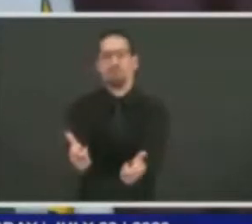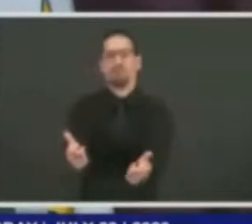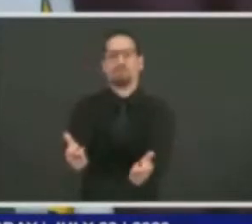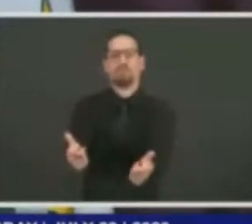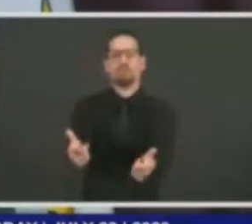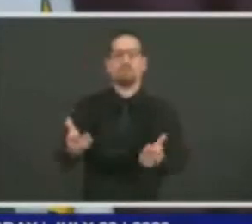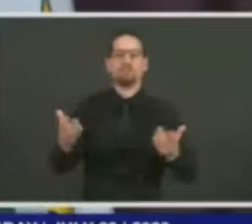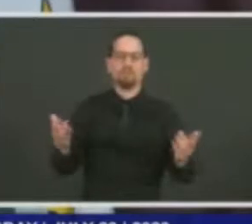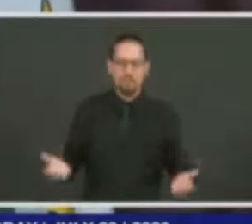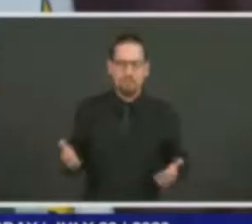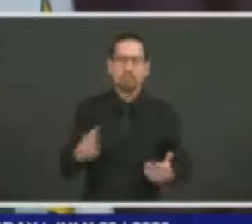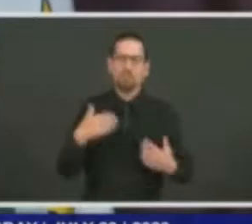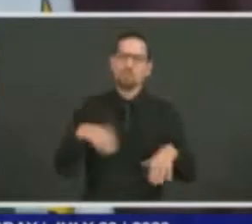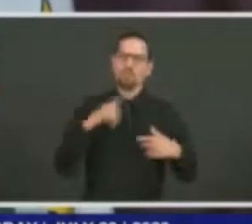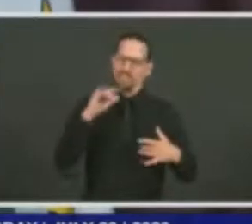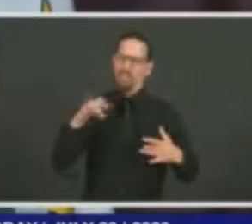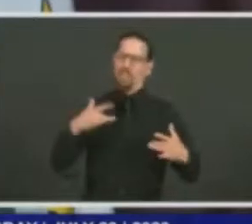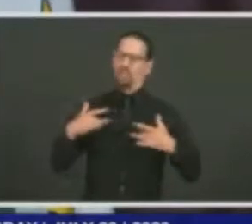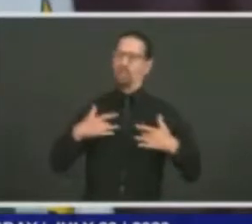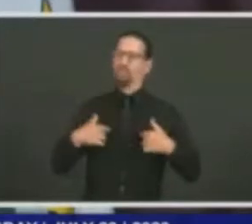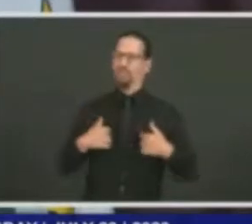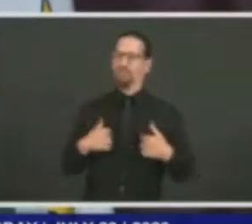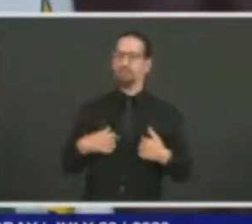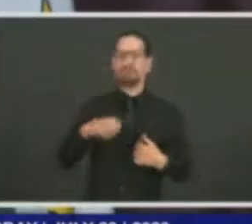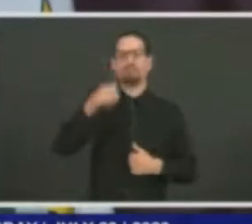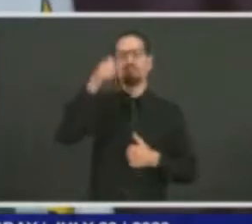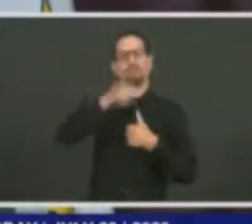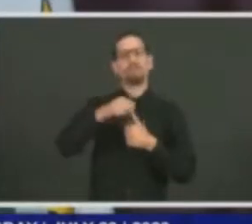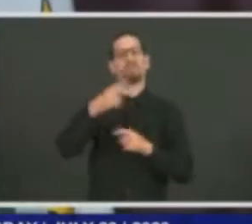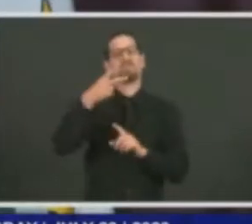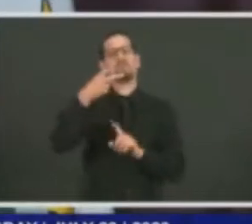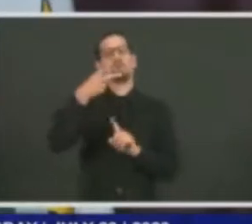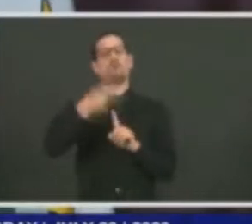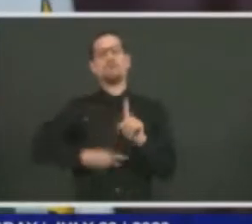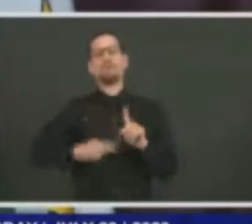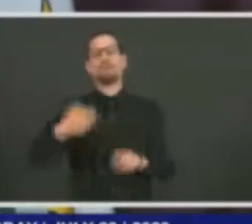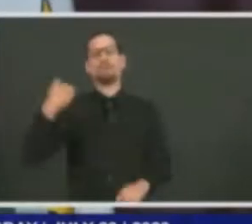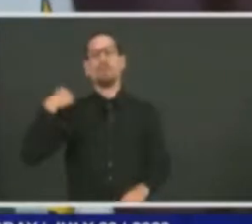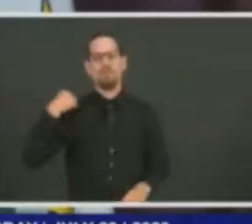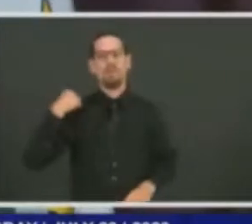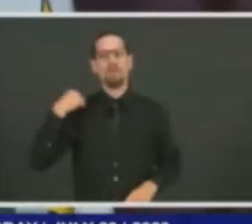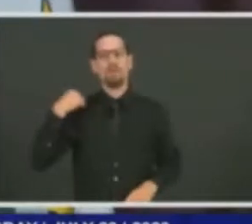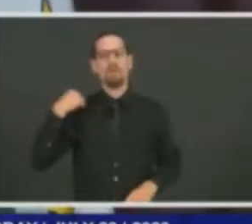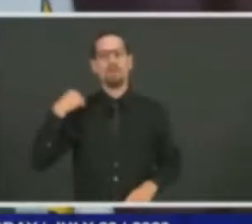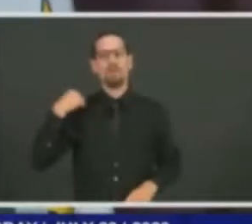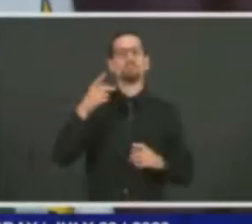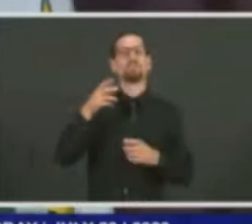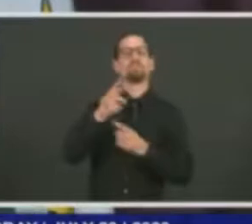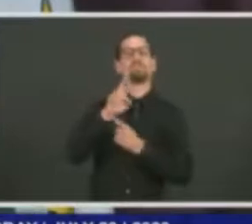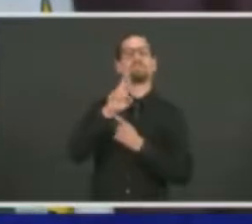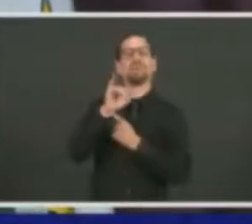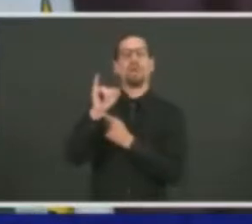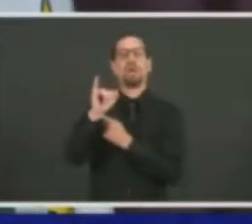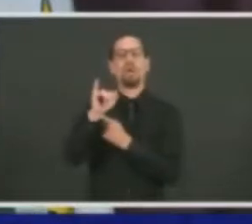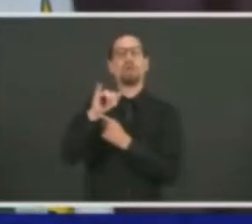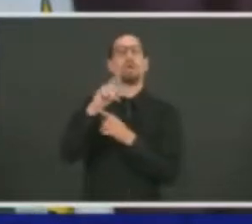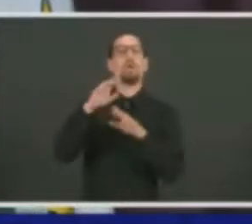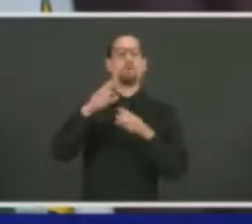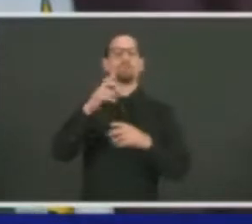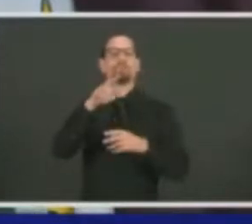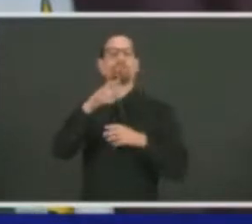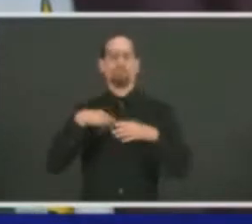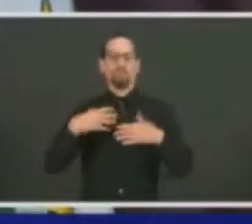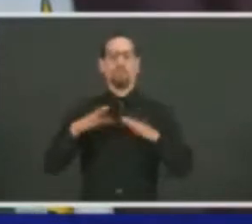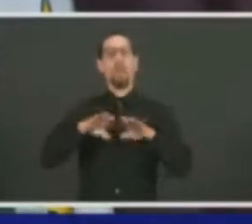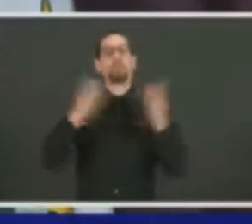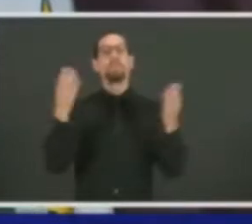childcare centers in Rhode Island. So these are, daycare centers for our littlest kids. By the way, these children do not